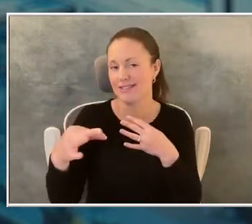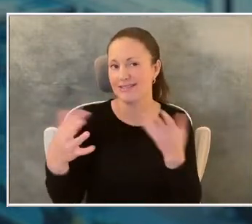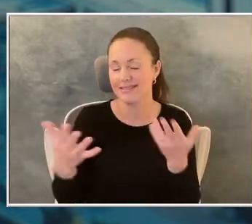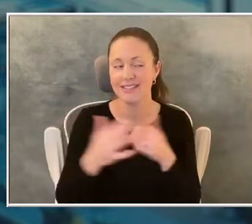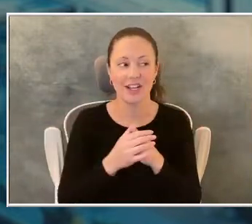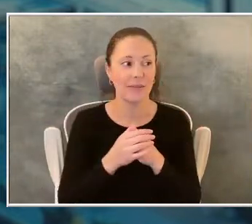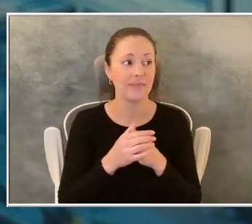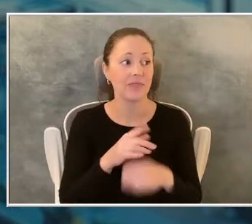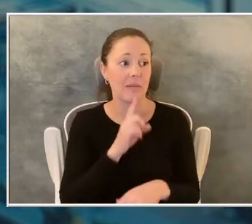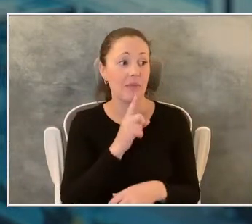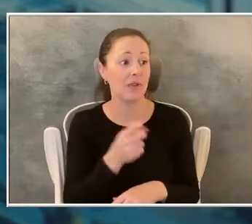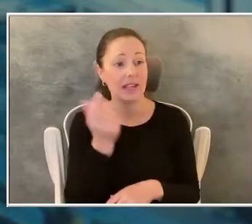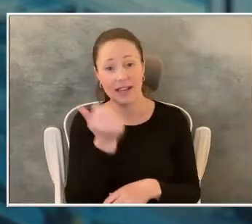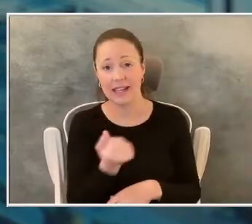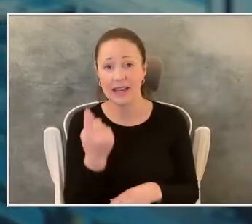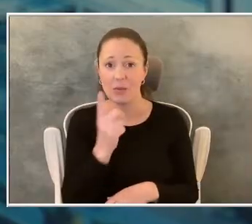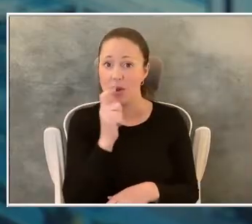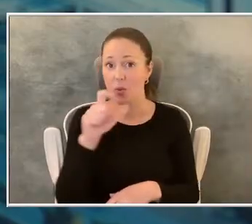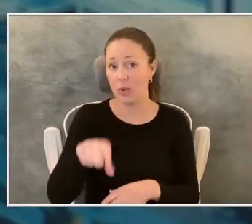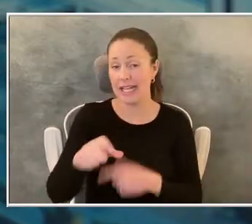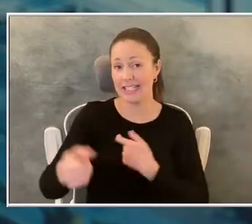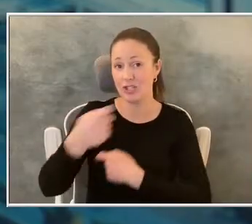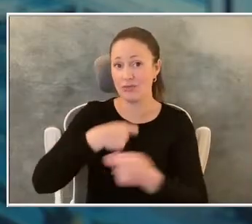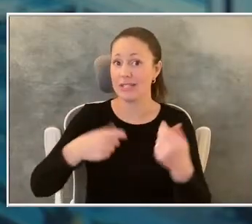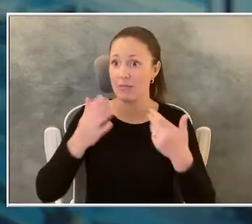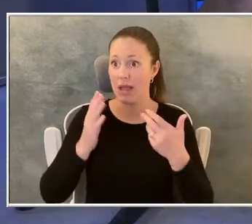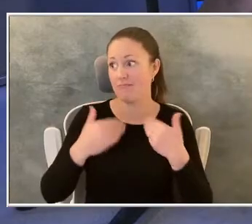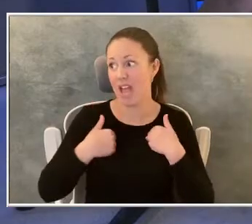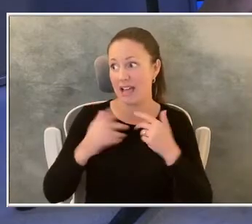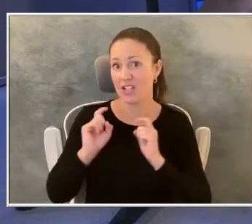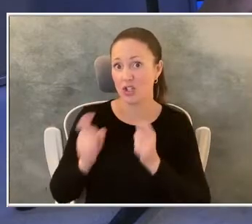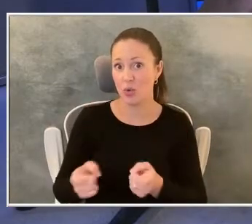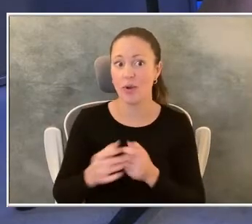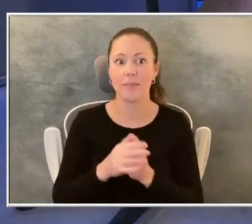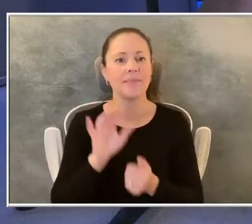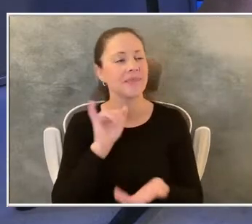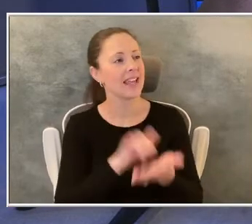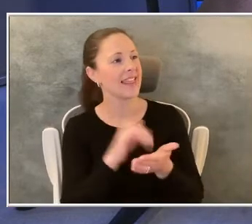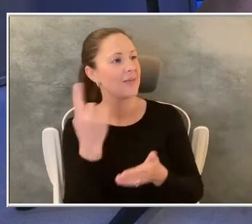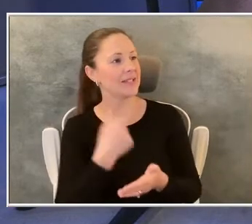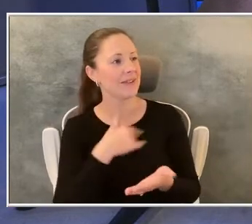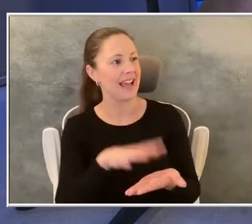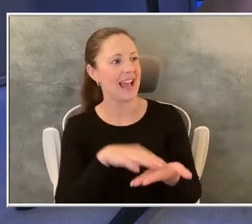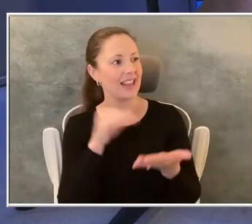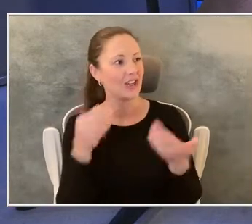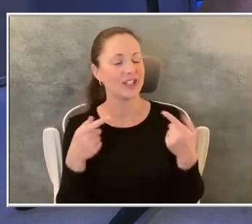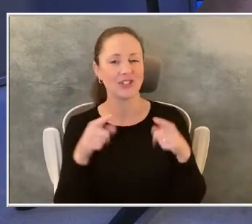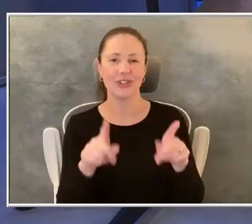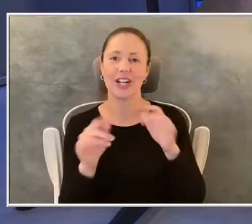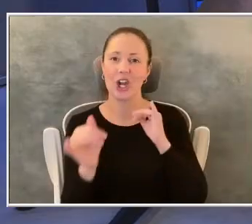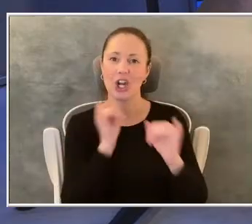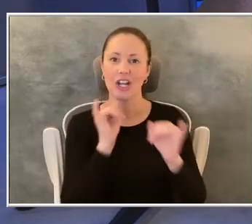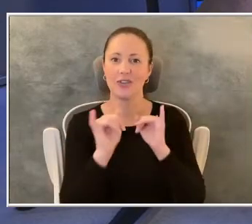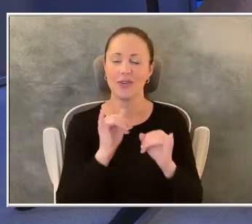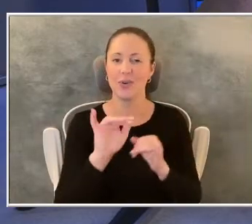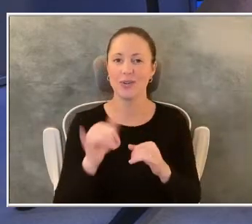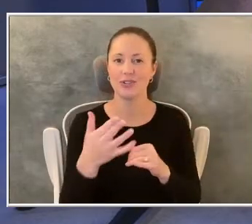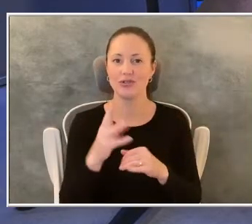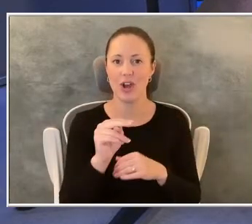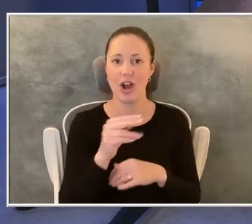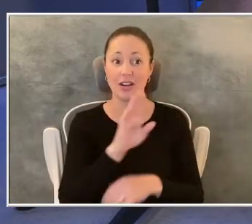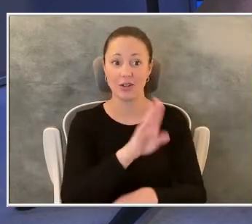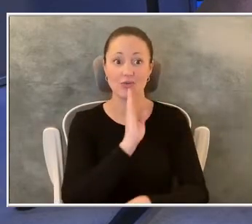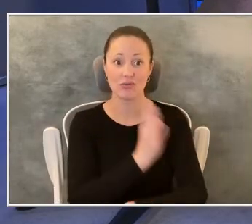who needs a transplant has a donor. That was something I learned during our sit-down interview, John, because your daughter had a baby,